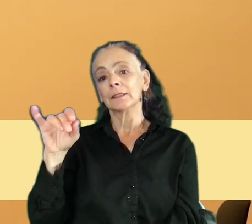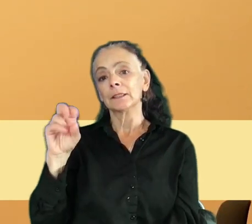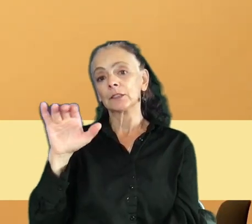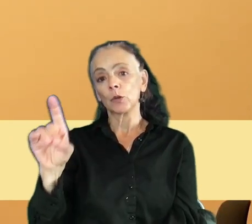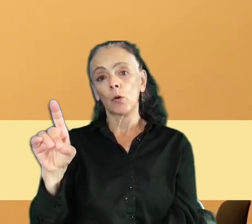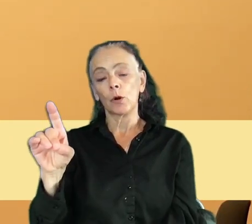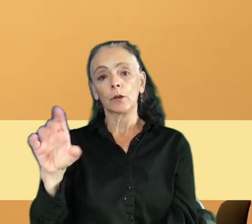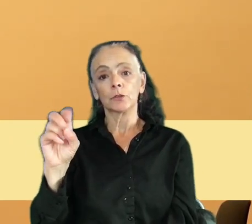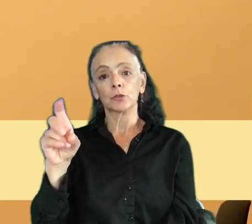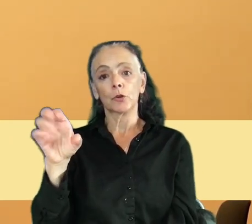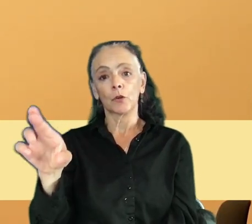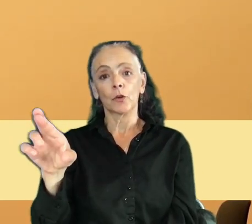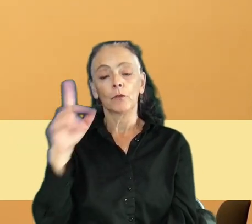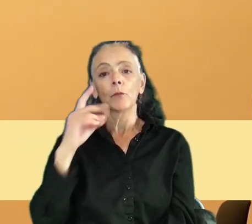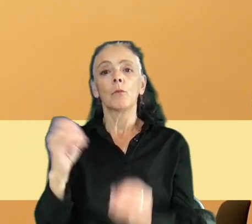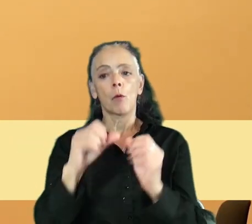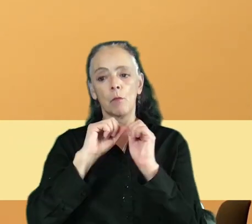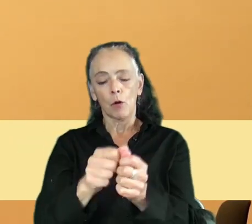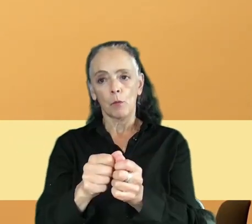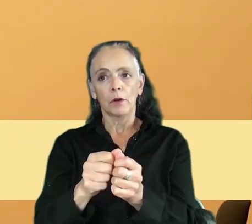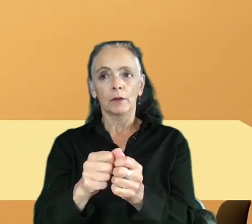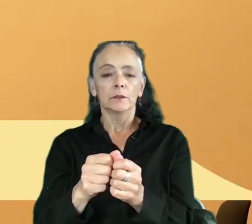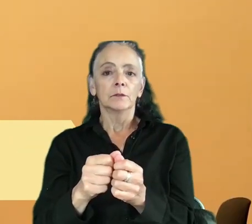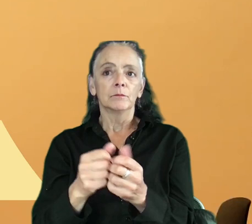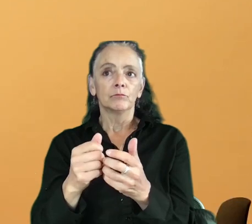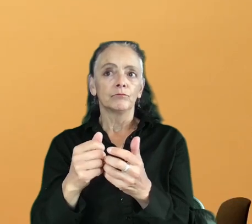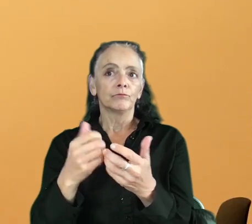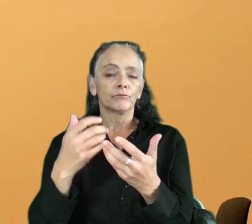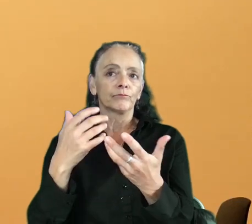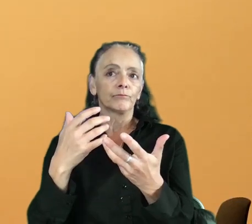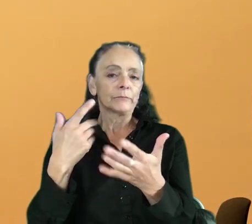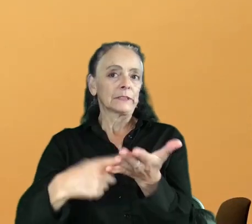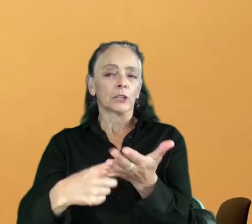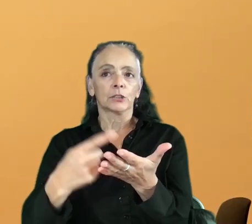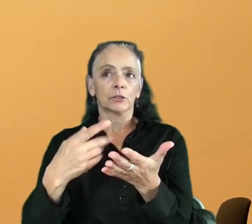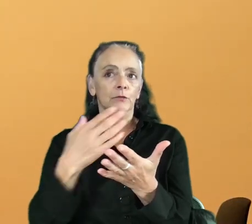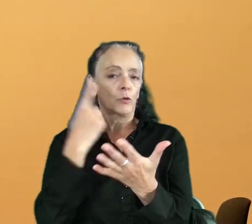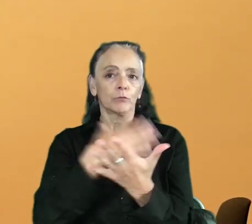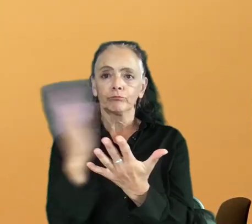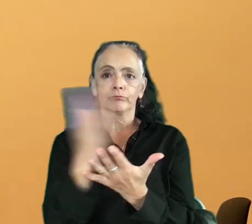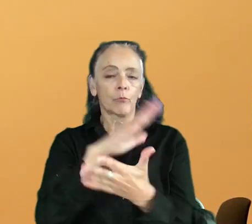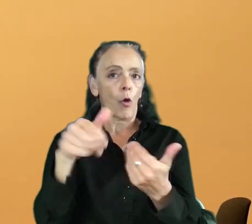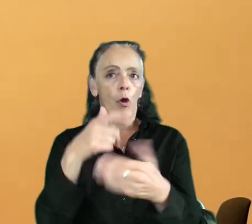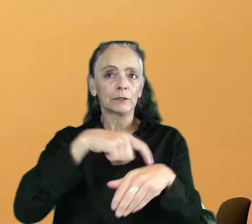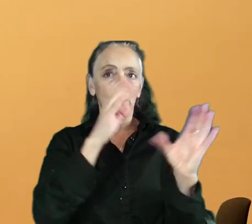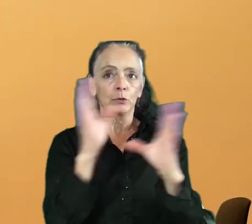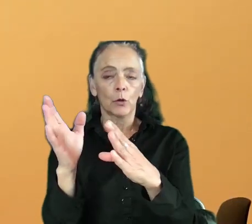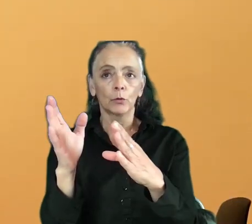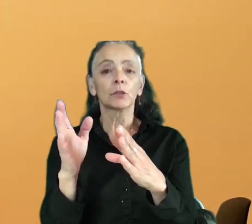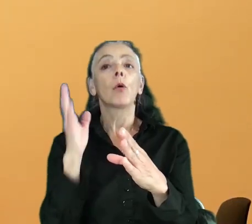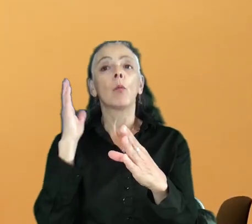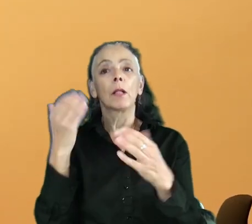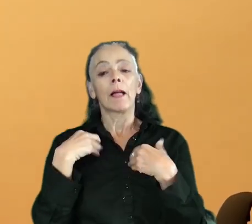more permanent asynchronous discussion across all time zones a channel for each talk will be there for a few